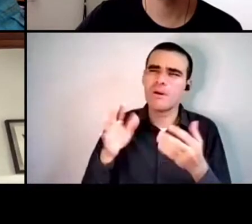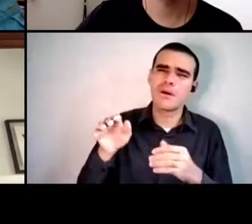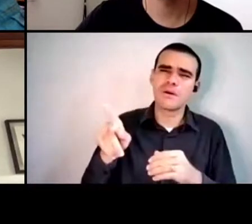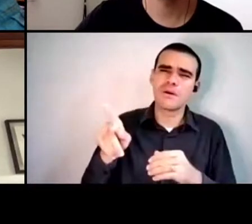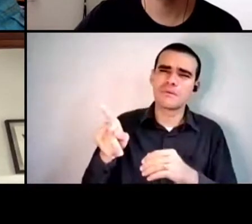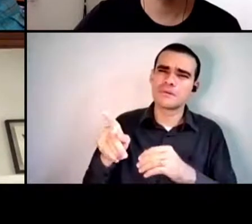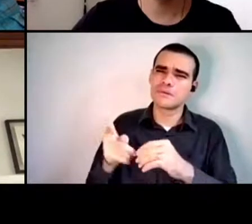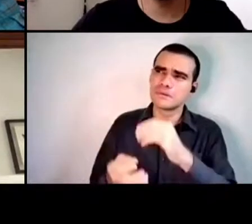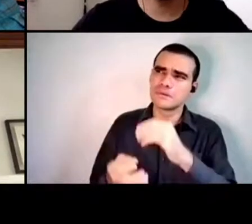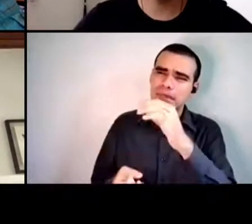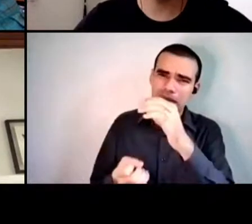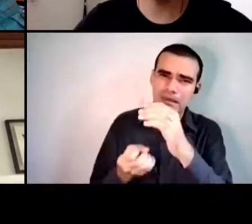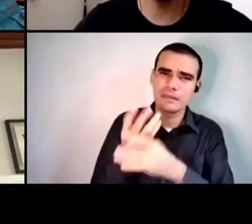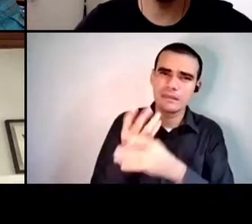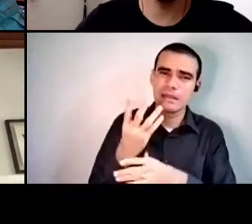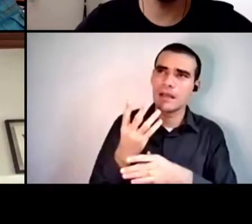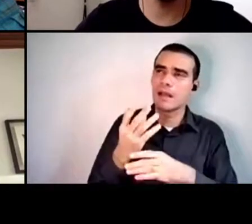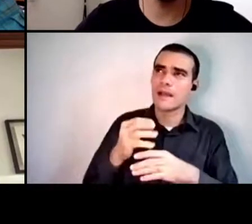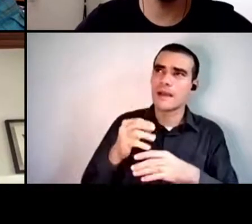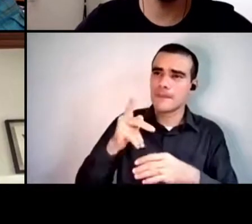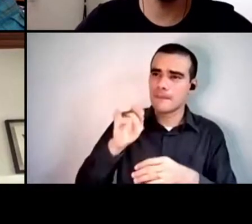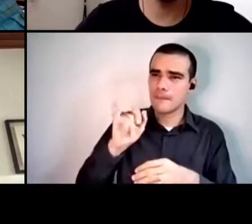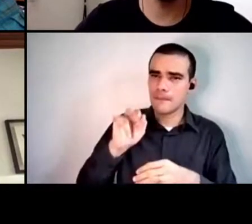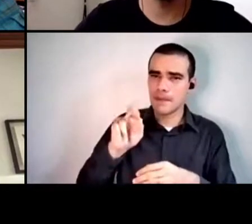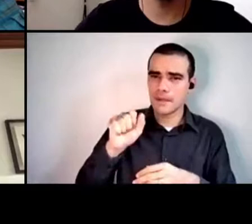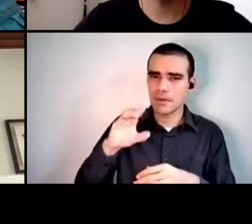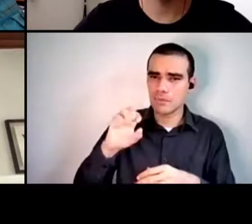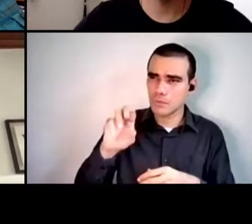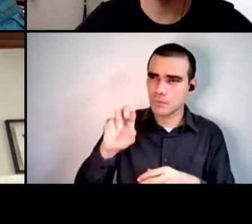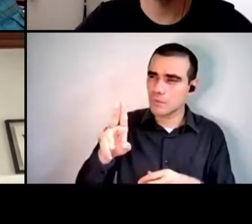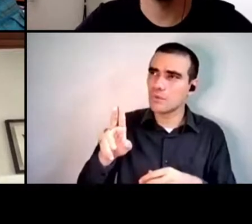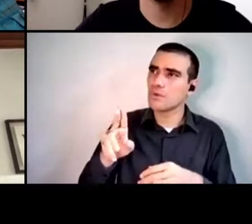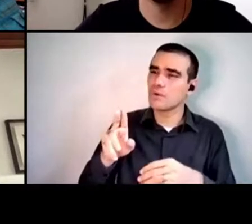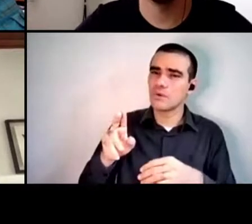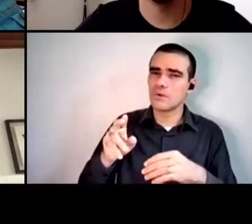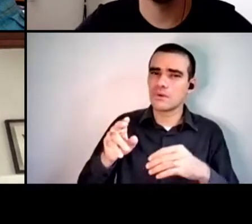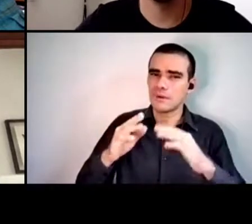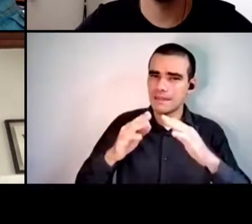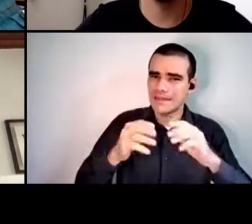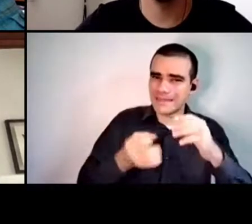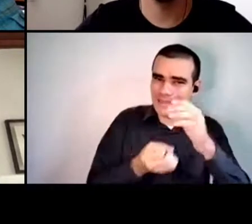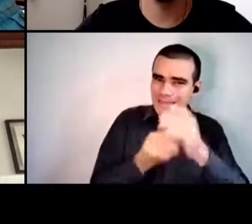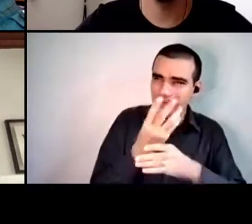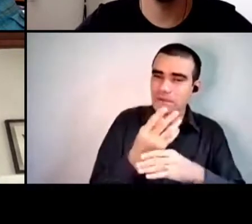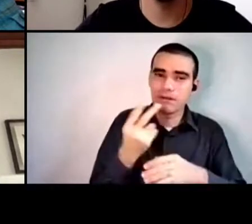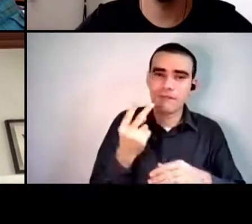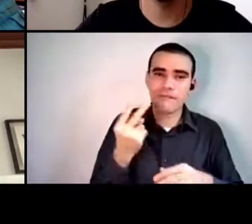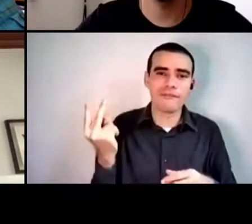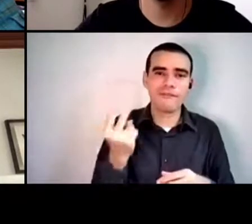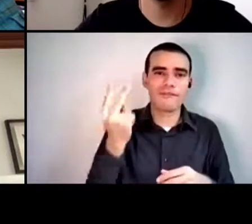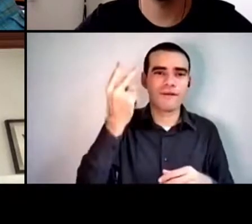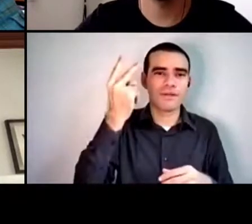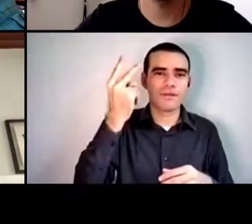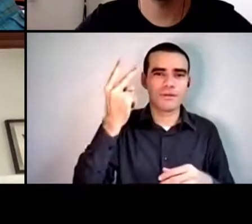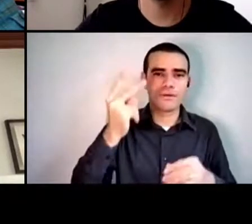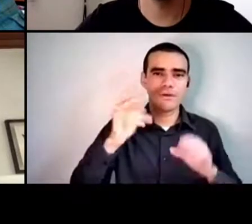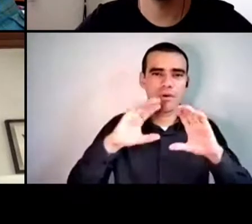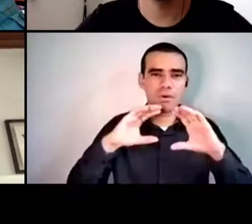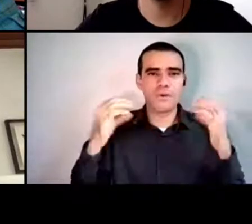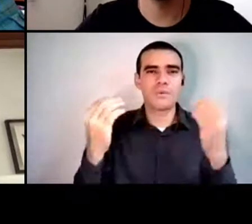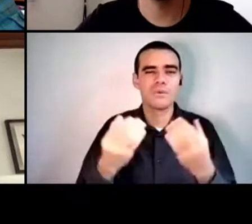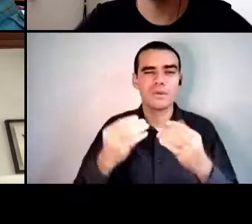As you have the scalability for the pirarucu in captivity, you will remove value from